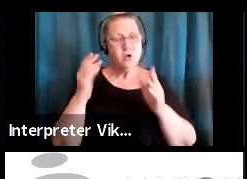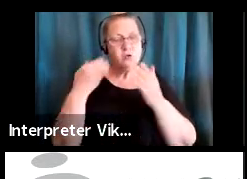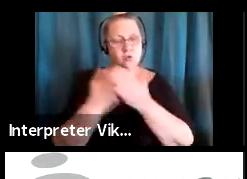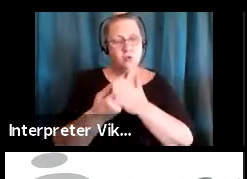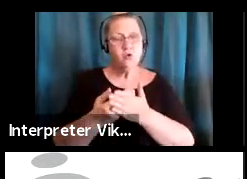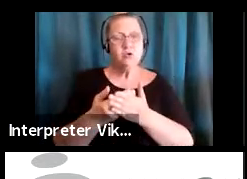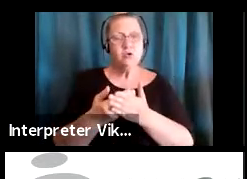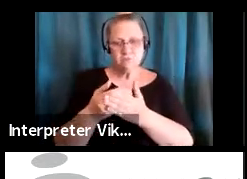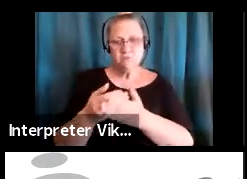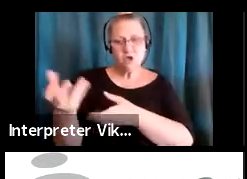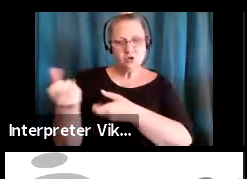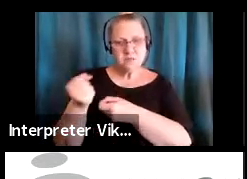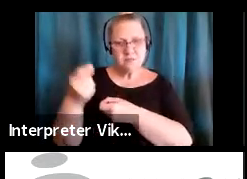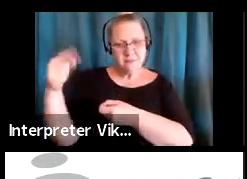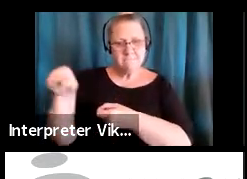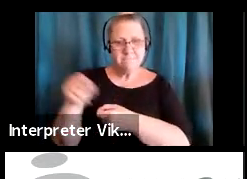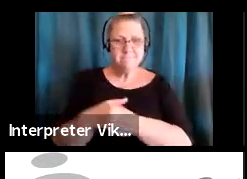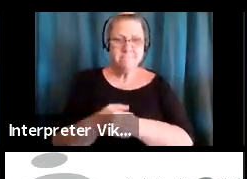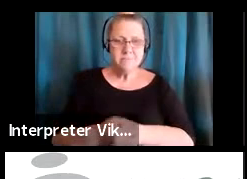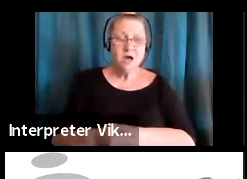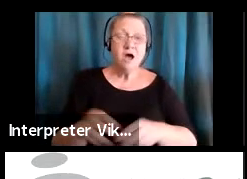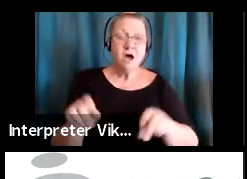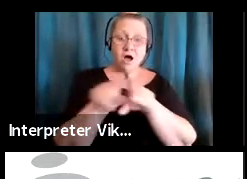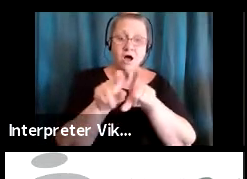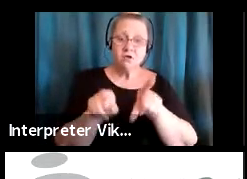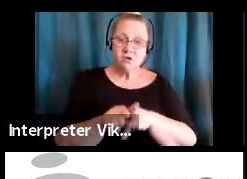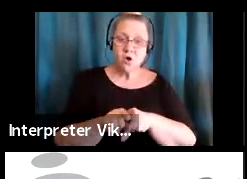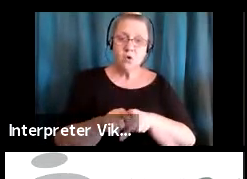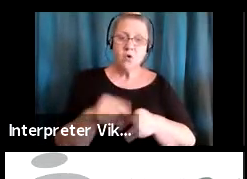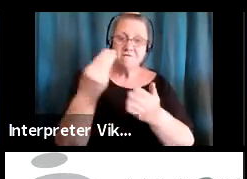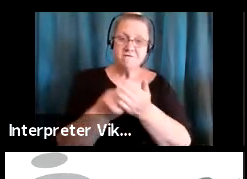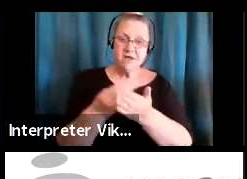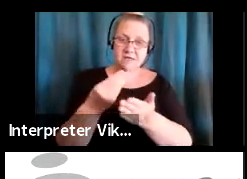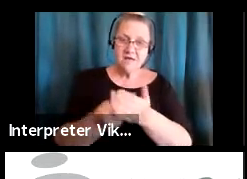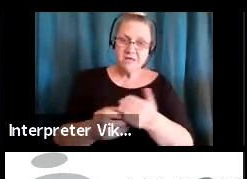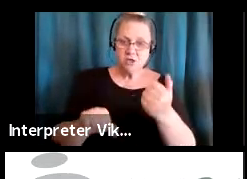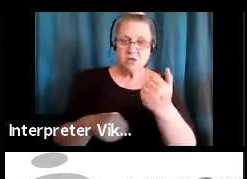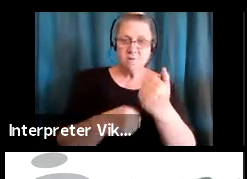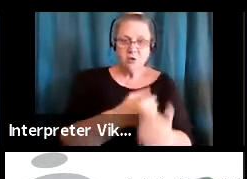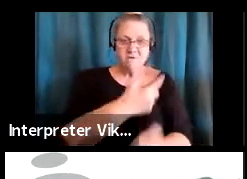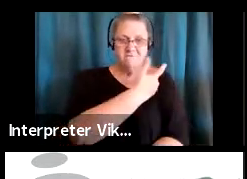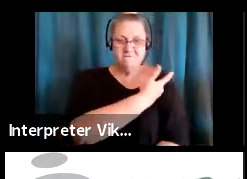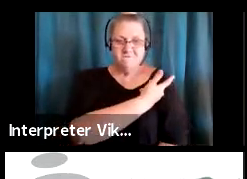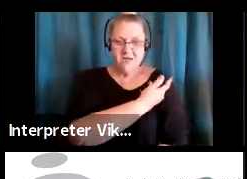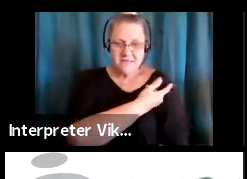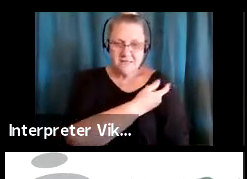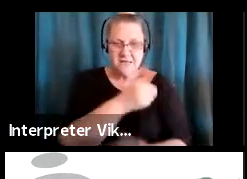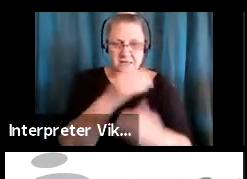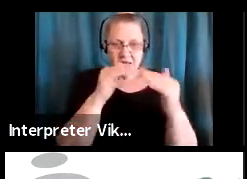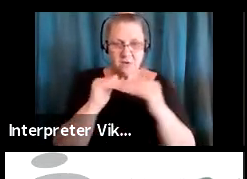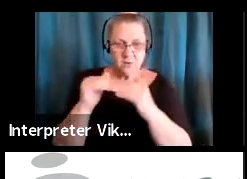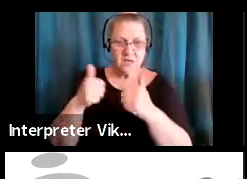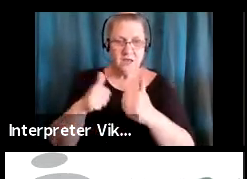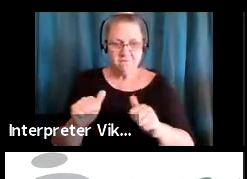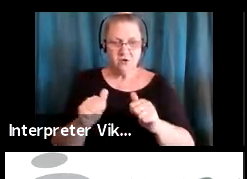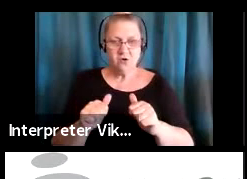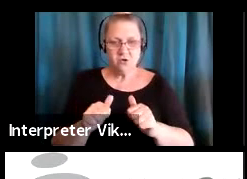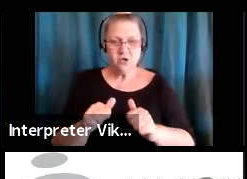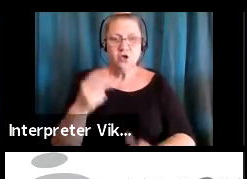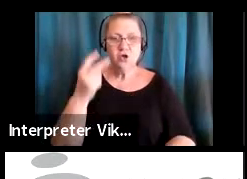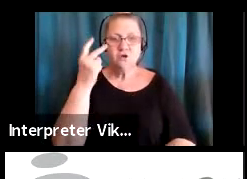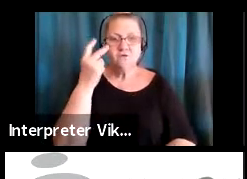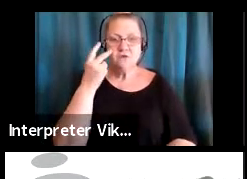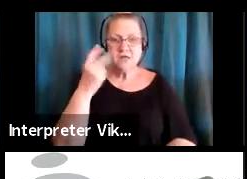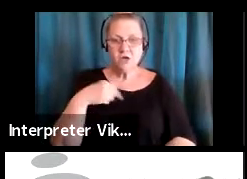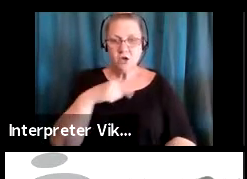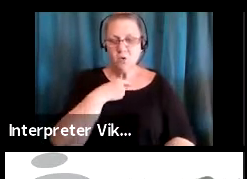you is funding to support the vaccination equity effort. You've seen a lot that we've given out, over $50